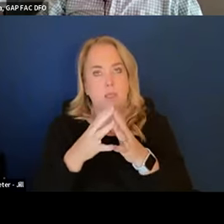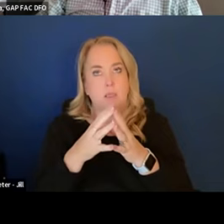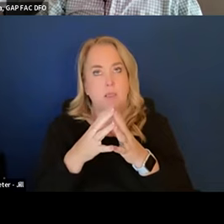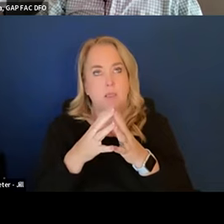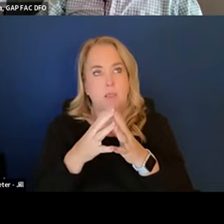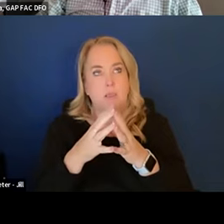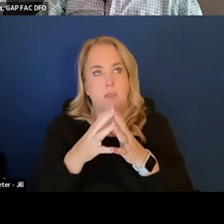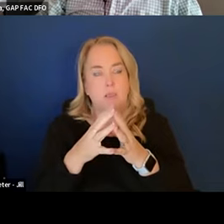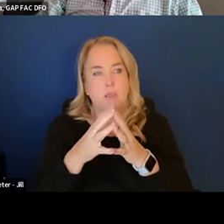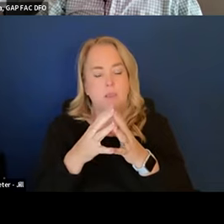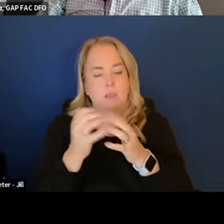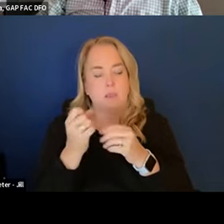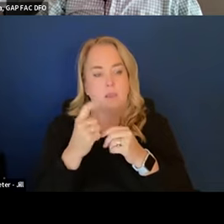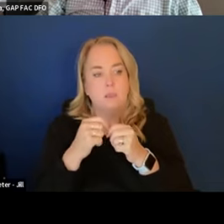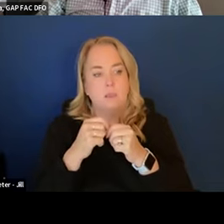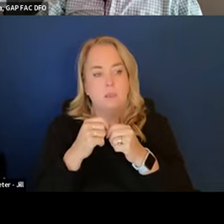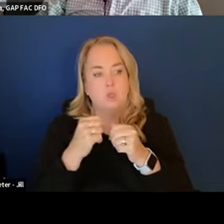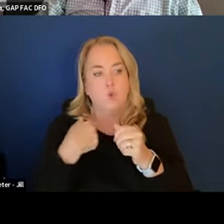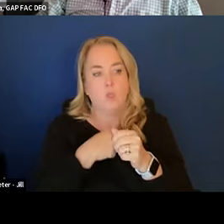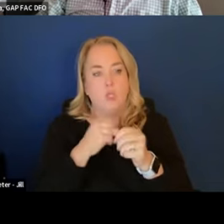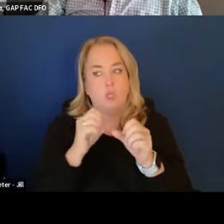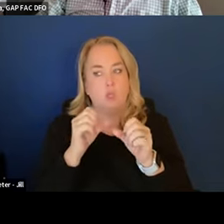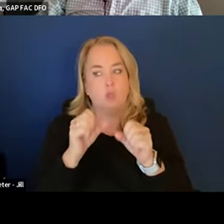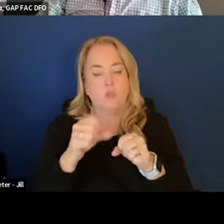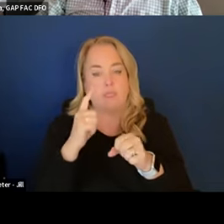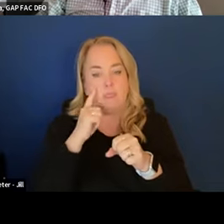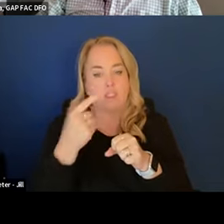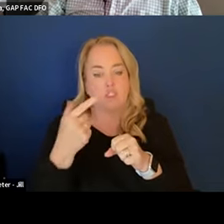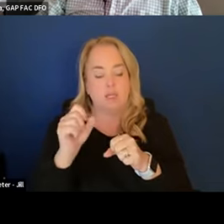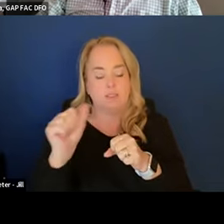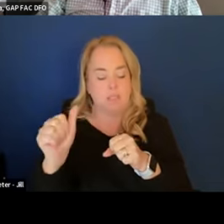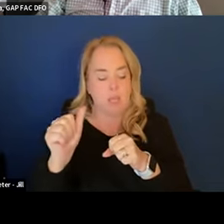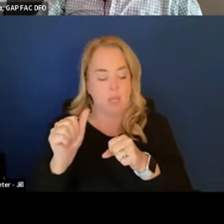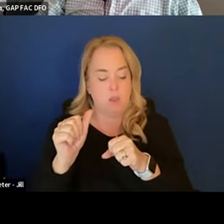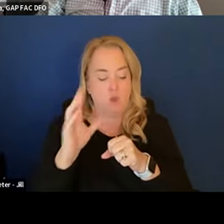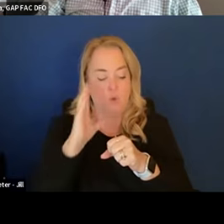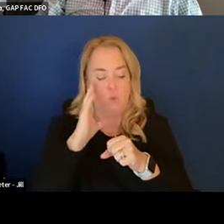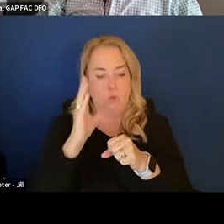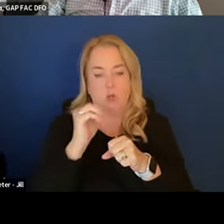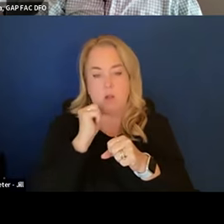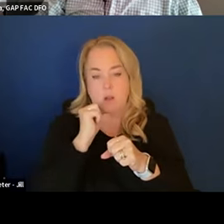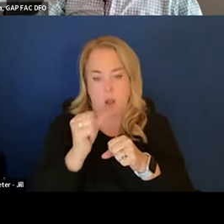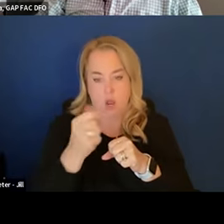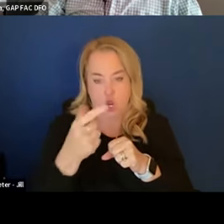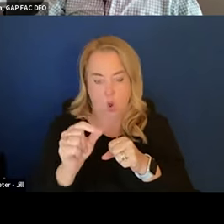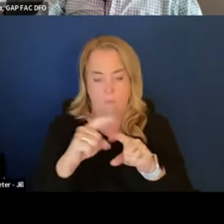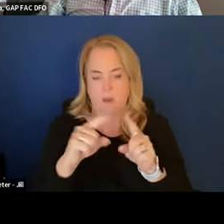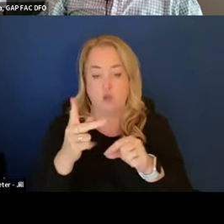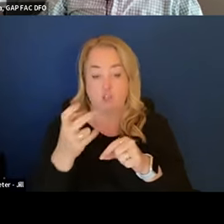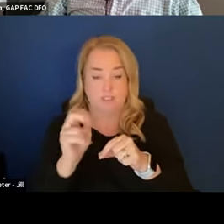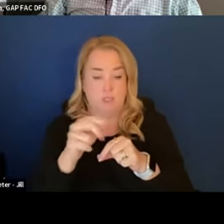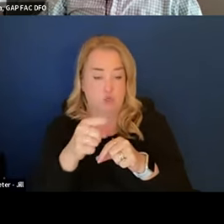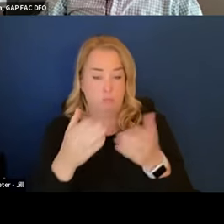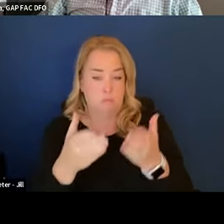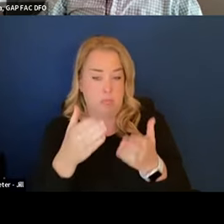empirically, we would maybe think that the GSA direction wouldn't want to go. And I think, Kristen, you might may